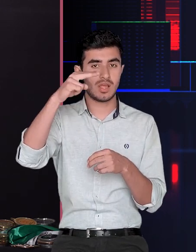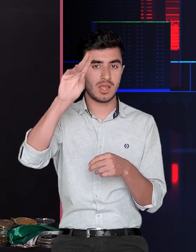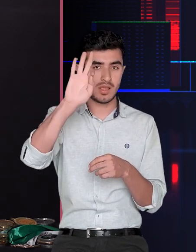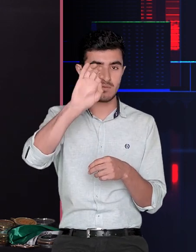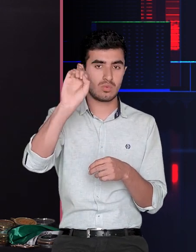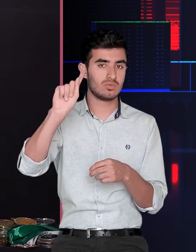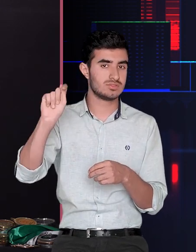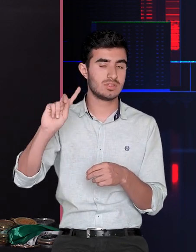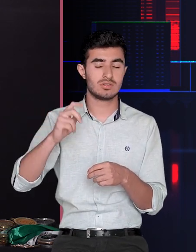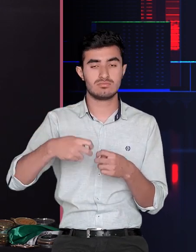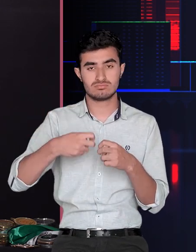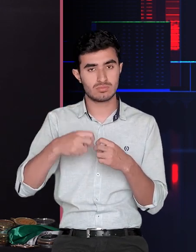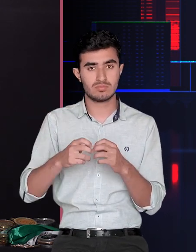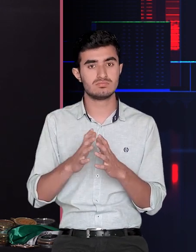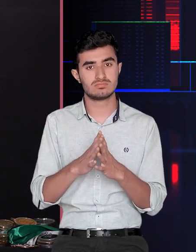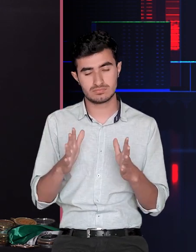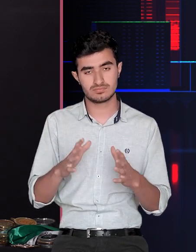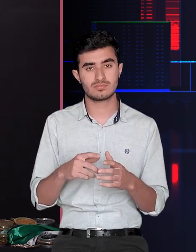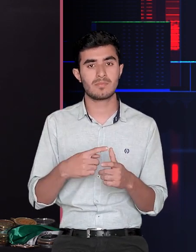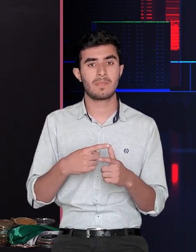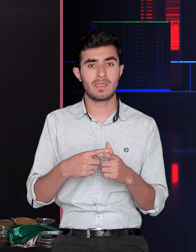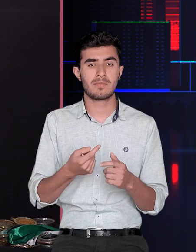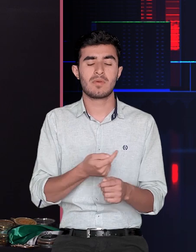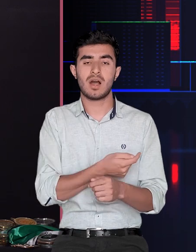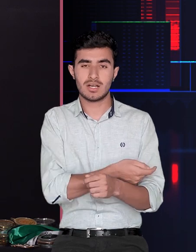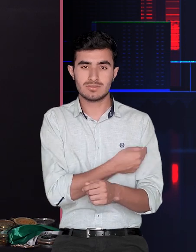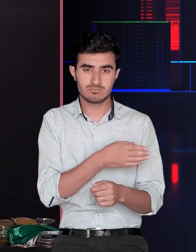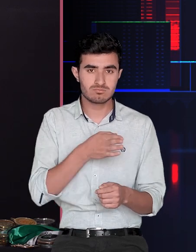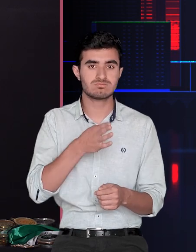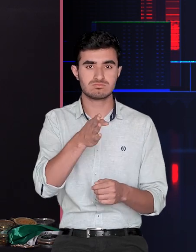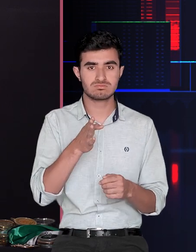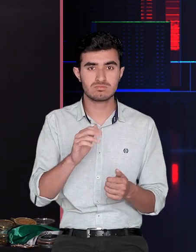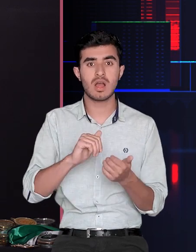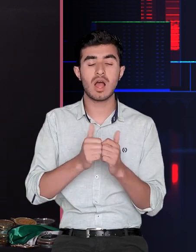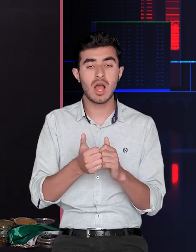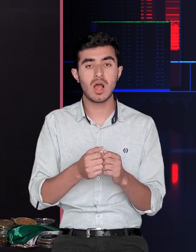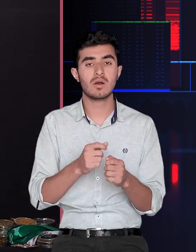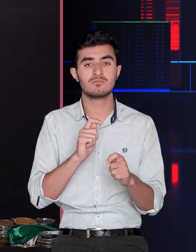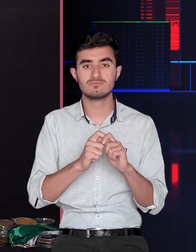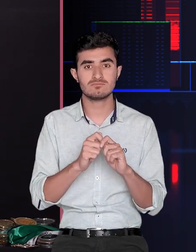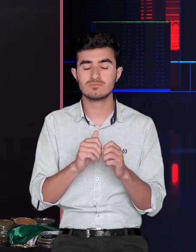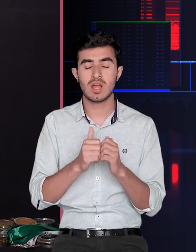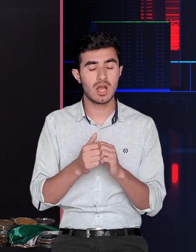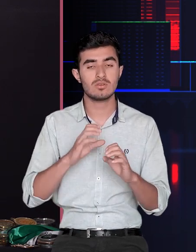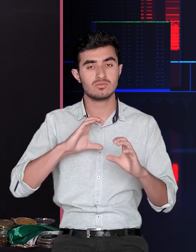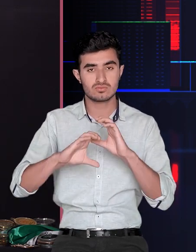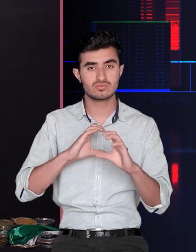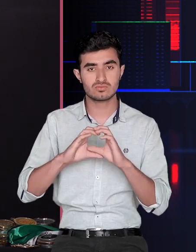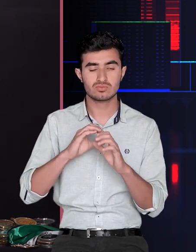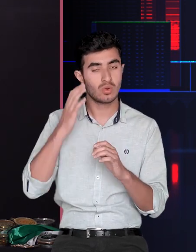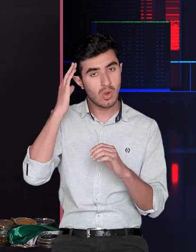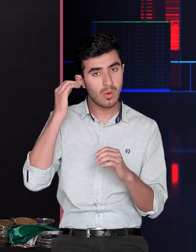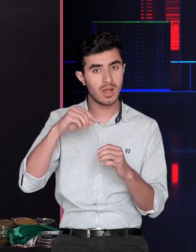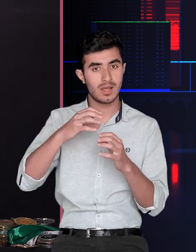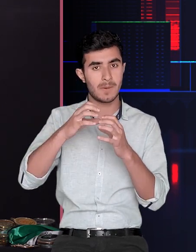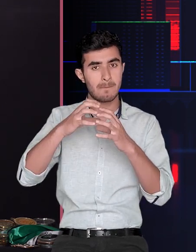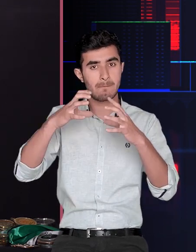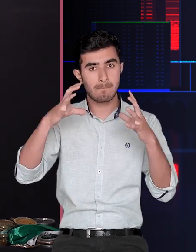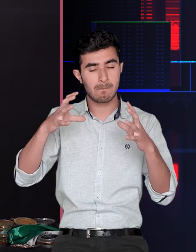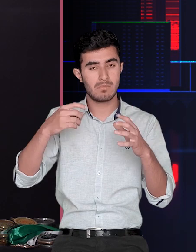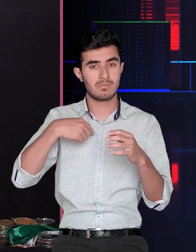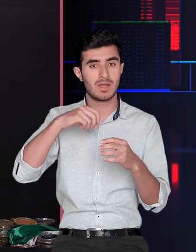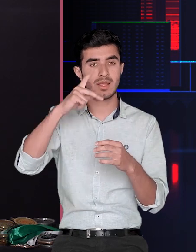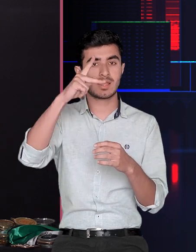my parents struggled a lot with getting me diagnosed and with meeting the right doctors or figuring out if it could be treated